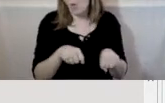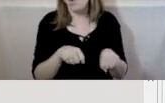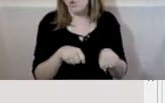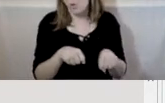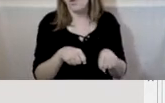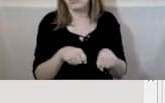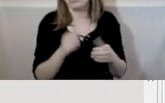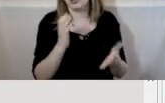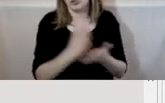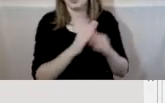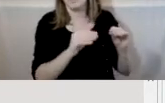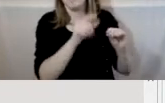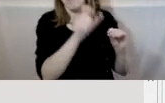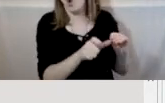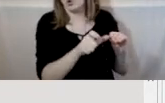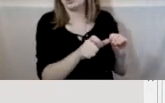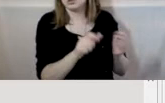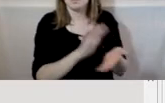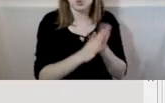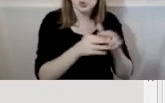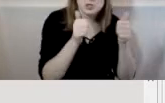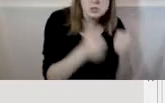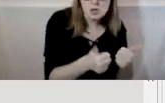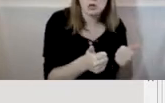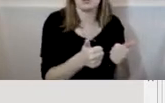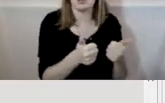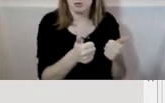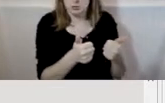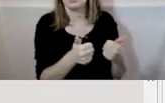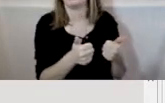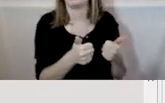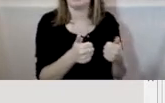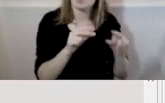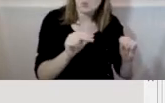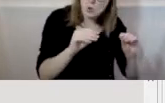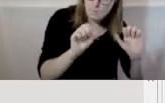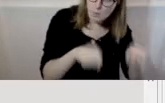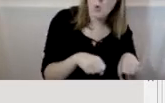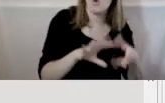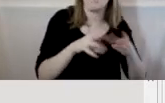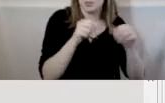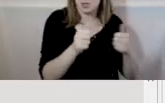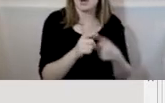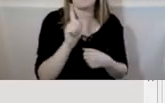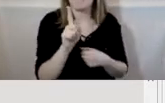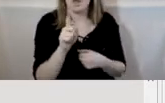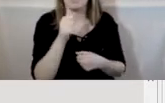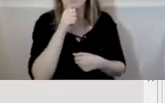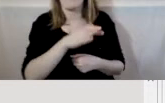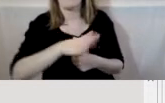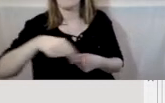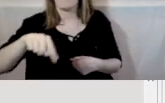subject very well. But if students don't have a very good